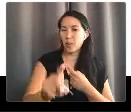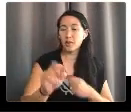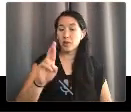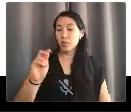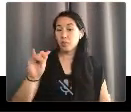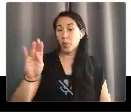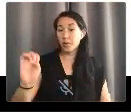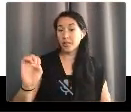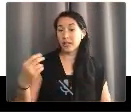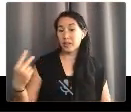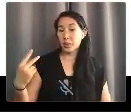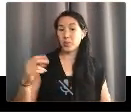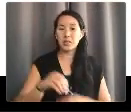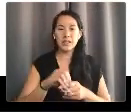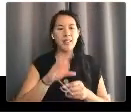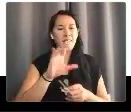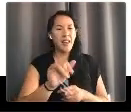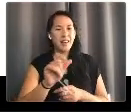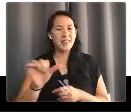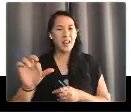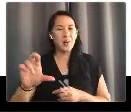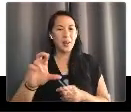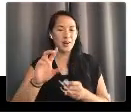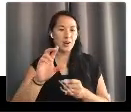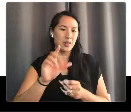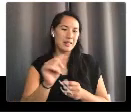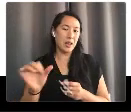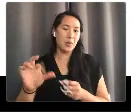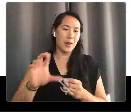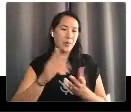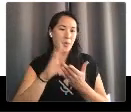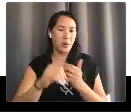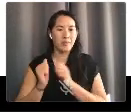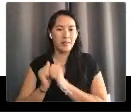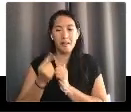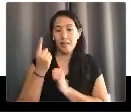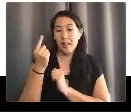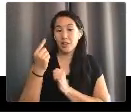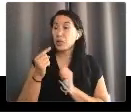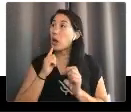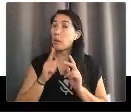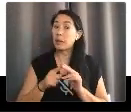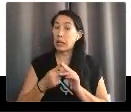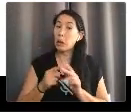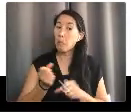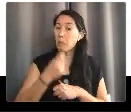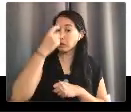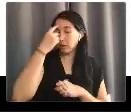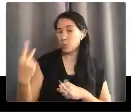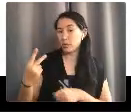in the Lean Startup Accelerator program together last year. And initially, it made sense for it to be the two of us doing that